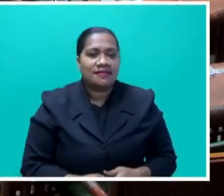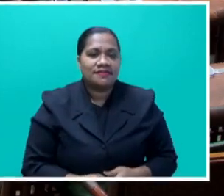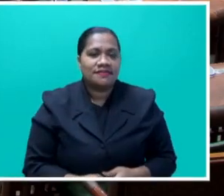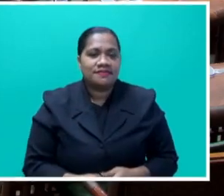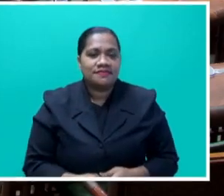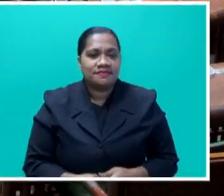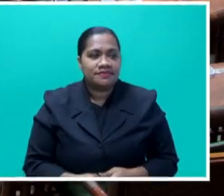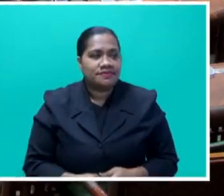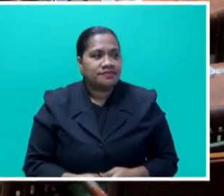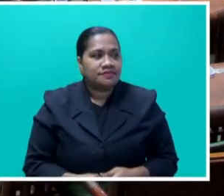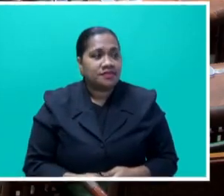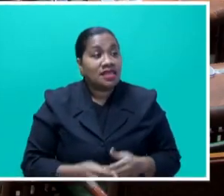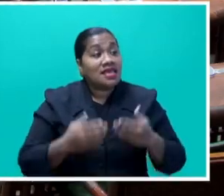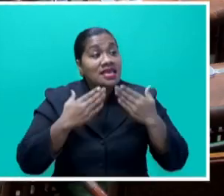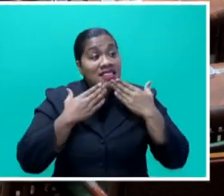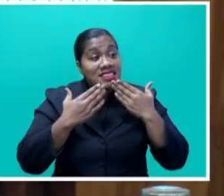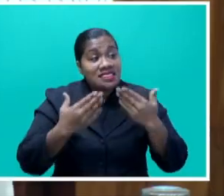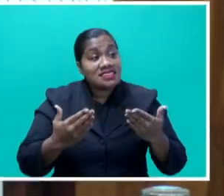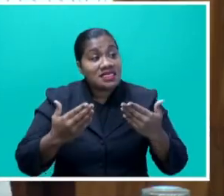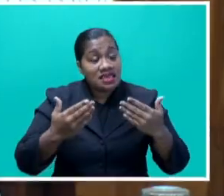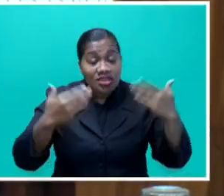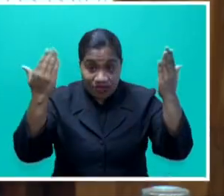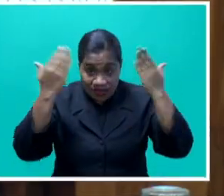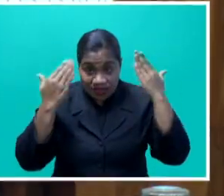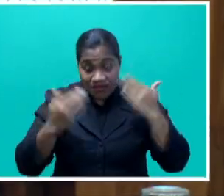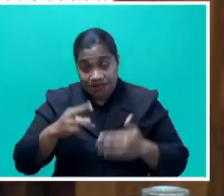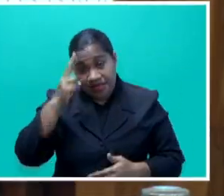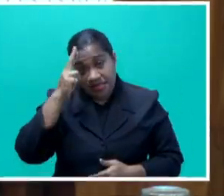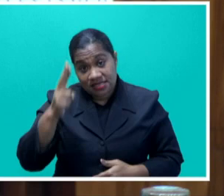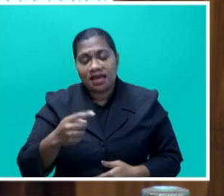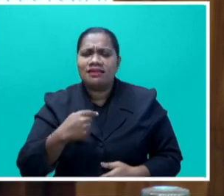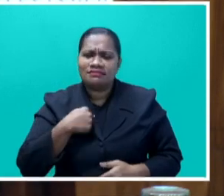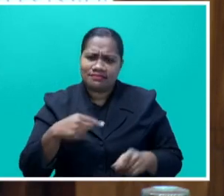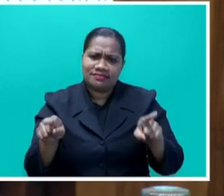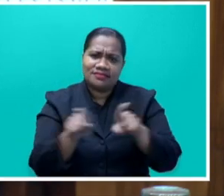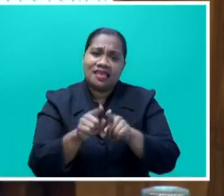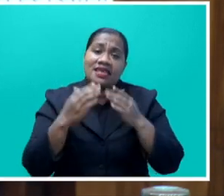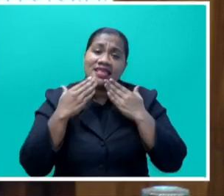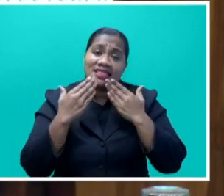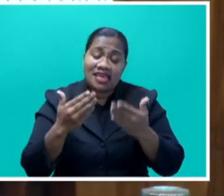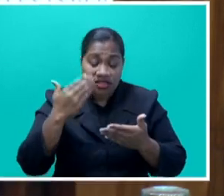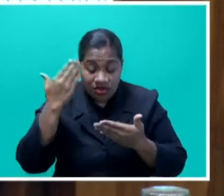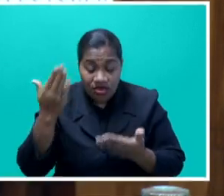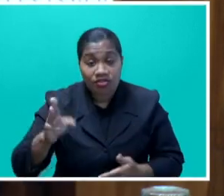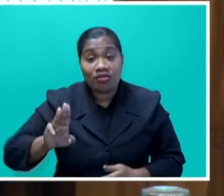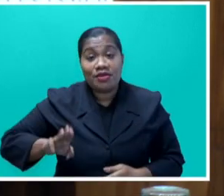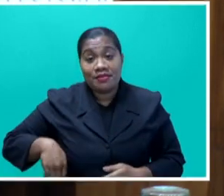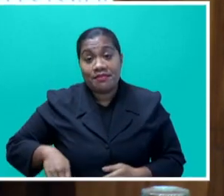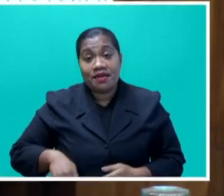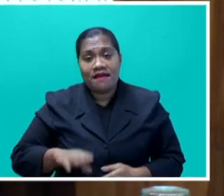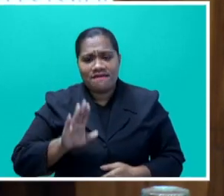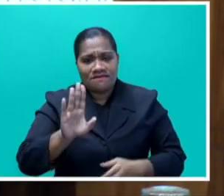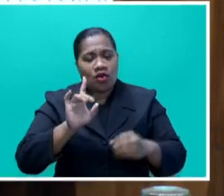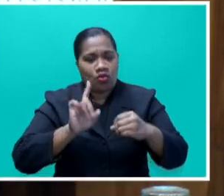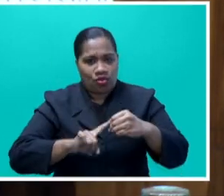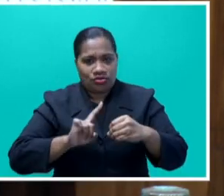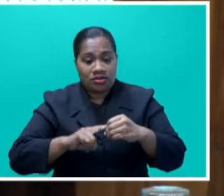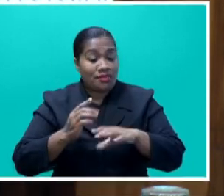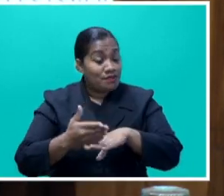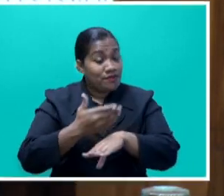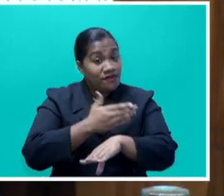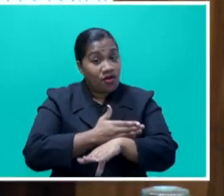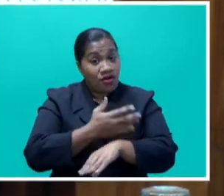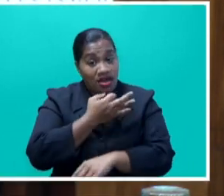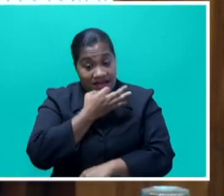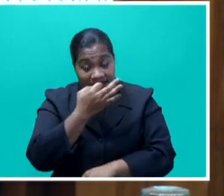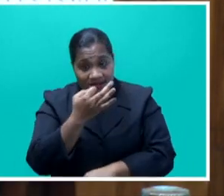Thank you, Mr. Speaker, sir. I also thank the honourable member for the question. But before I respond to this